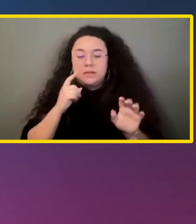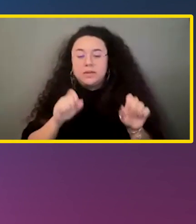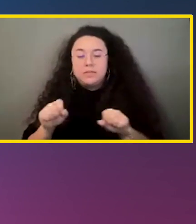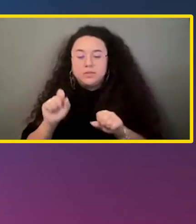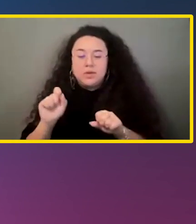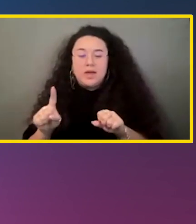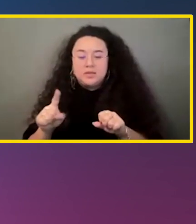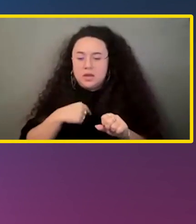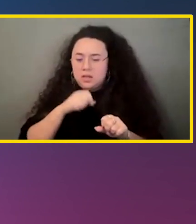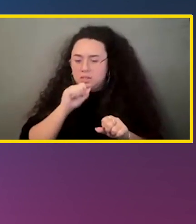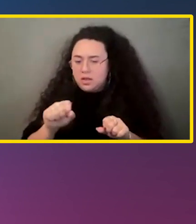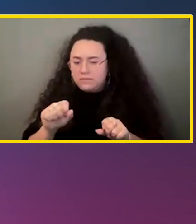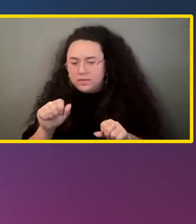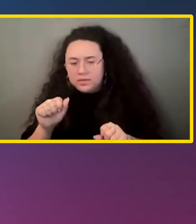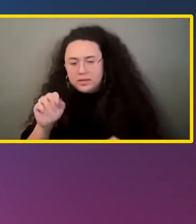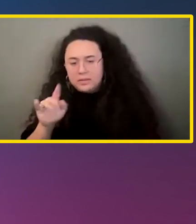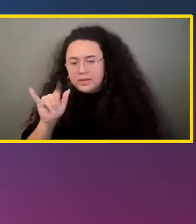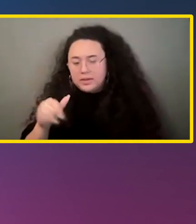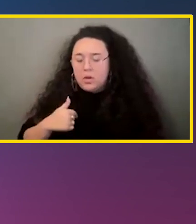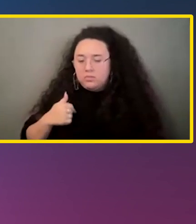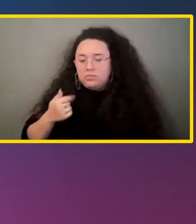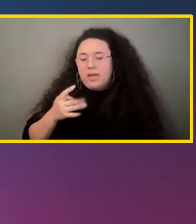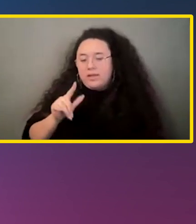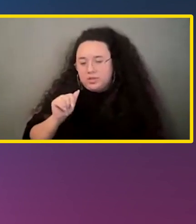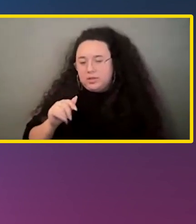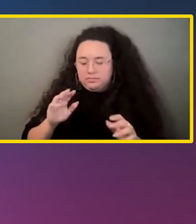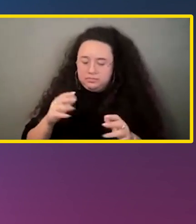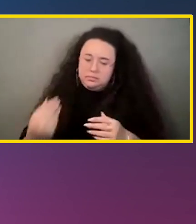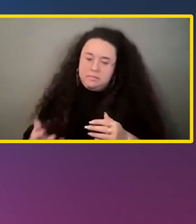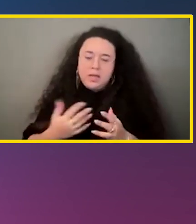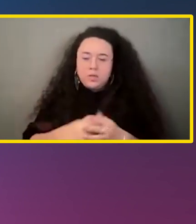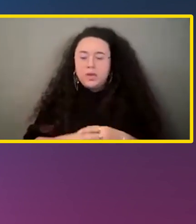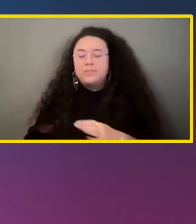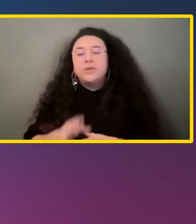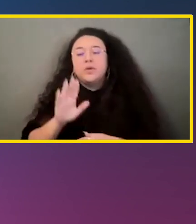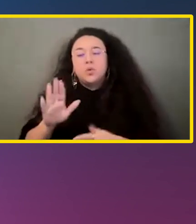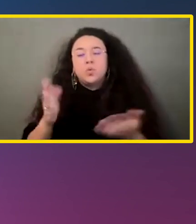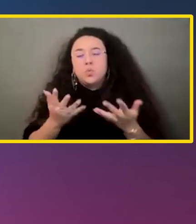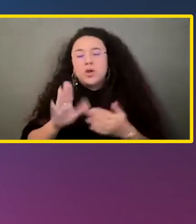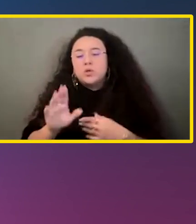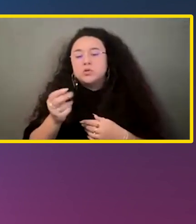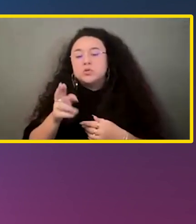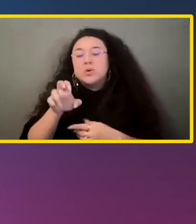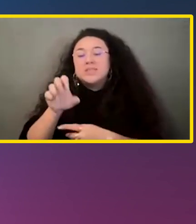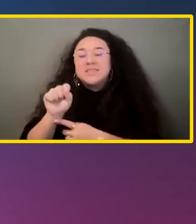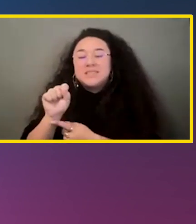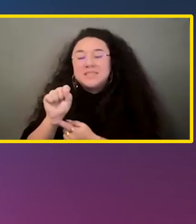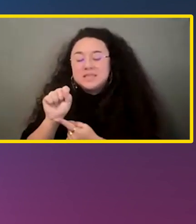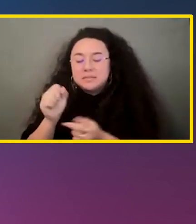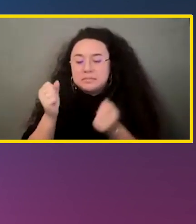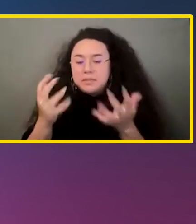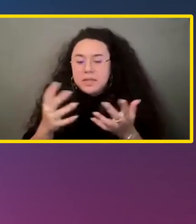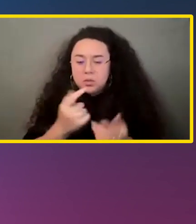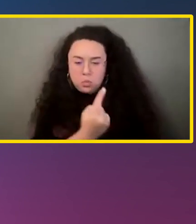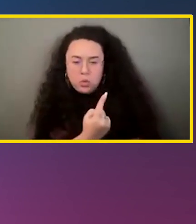ask, I love the question that Amity said, and this is Angela speaking, what were your sources? Because one source is not